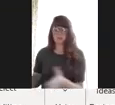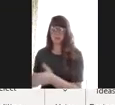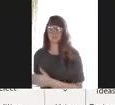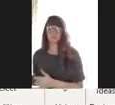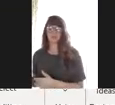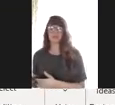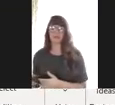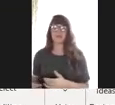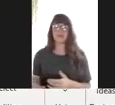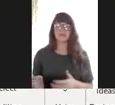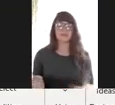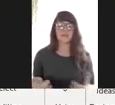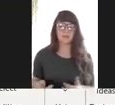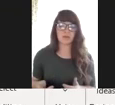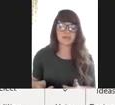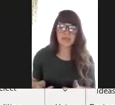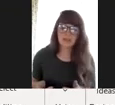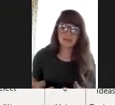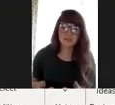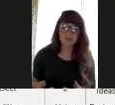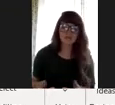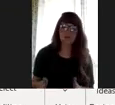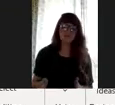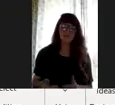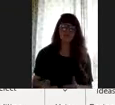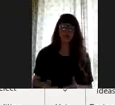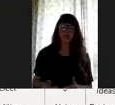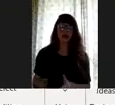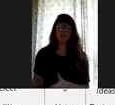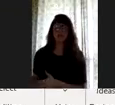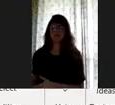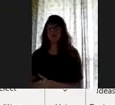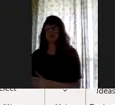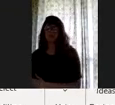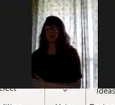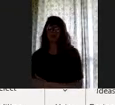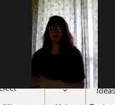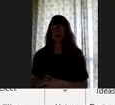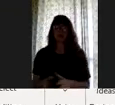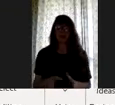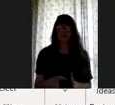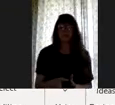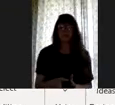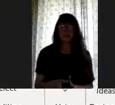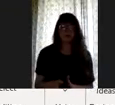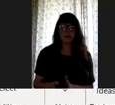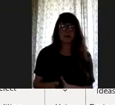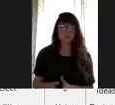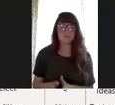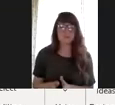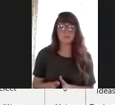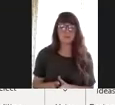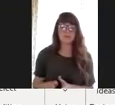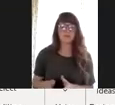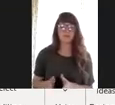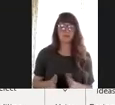this is the result of that. And this is kind of where that's taking us. And so it's saying, therefore, having been justified by faith. Now, one thing that you need